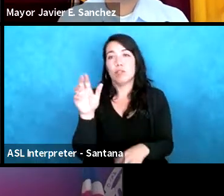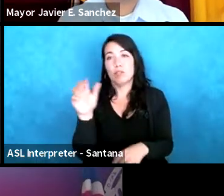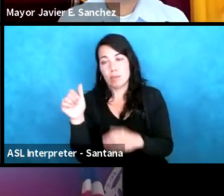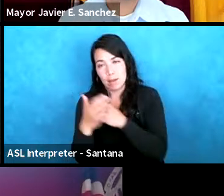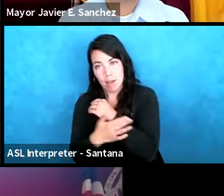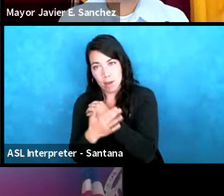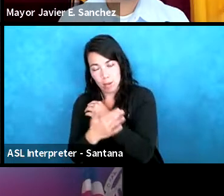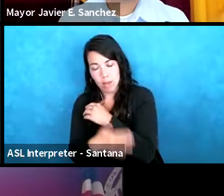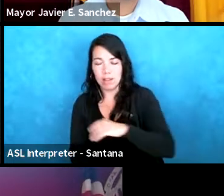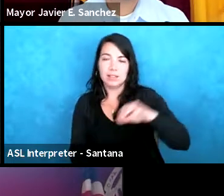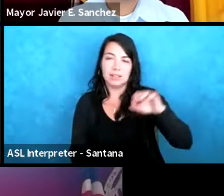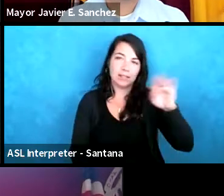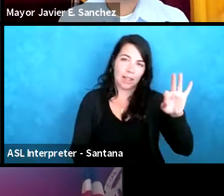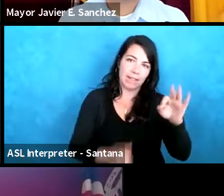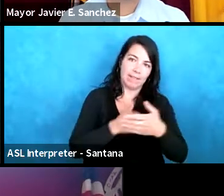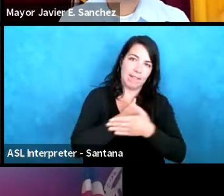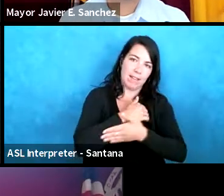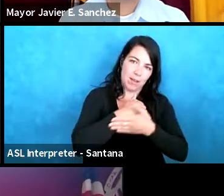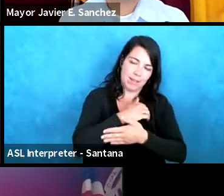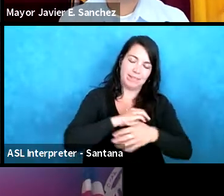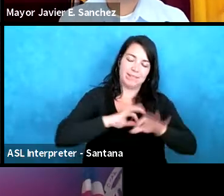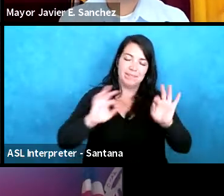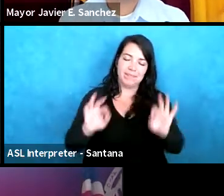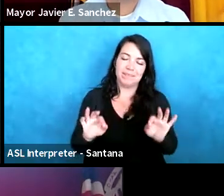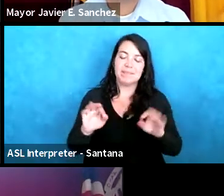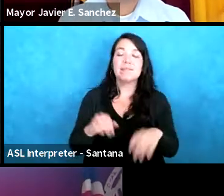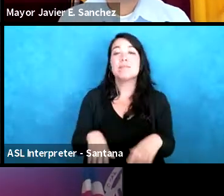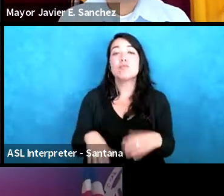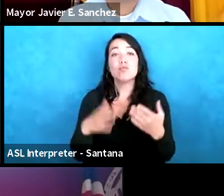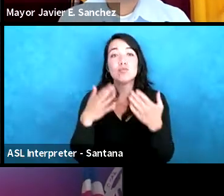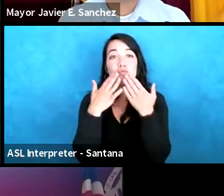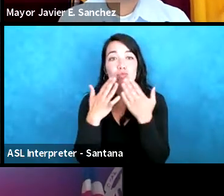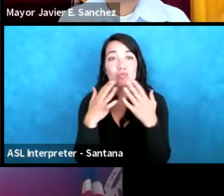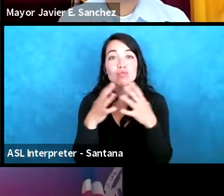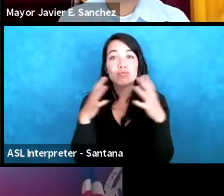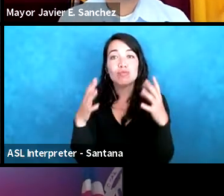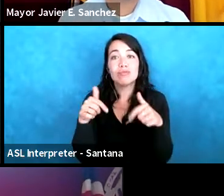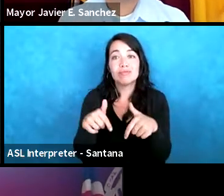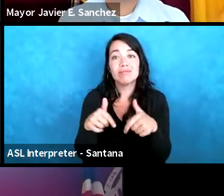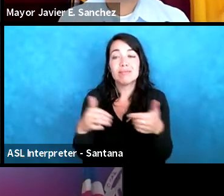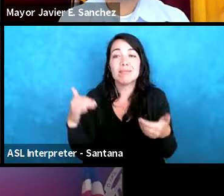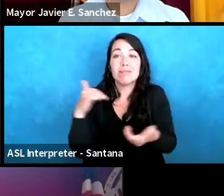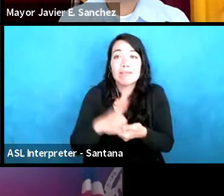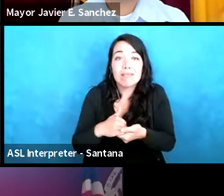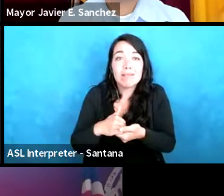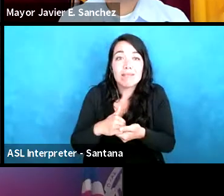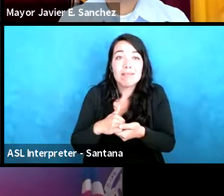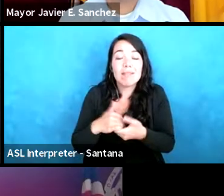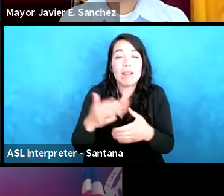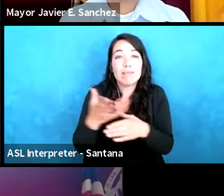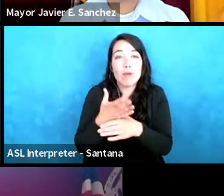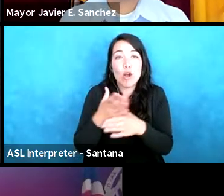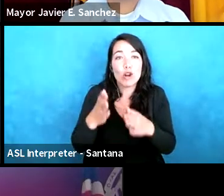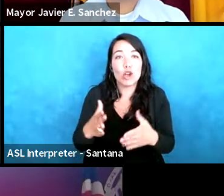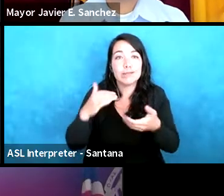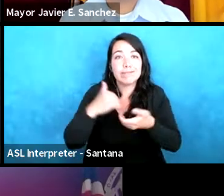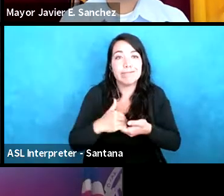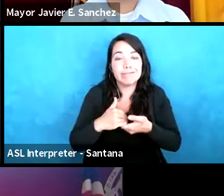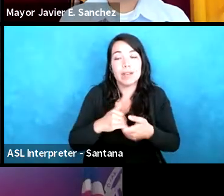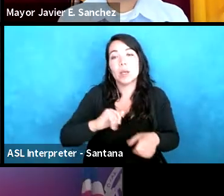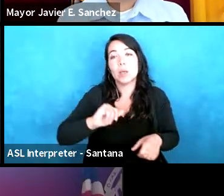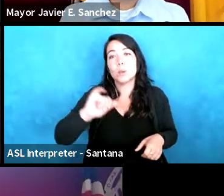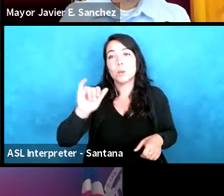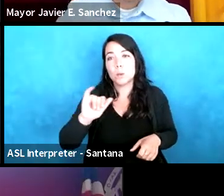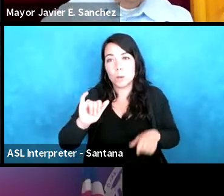Santa Fe County. So thank you for this partnership. I also want to recognize, of course, Santa Fe